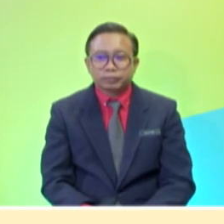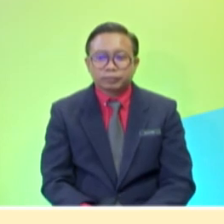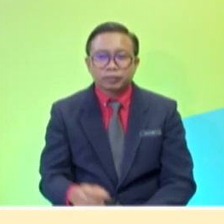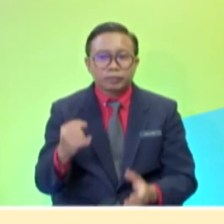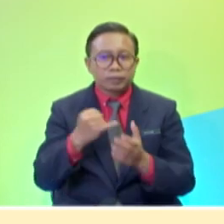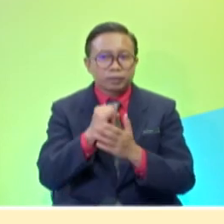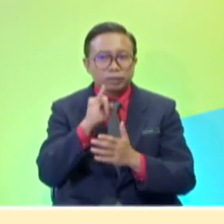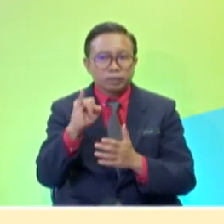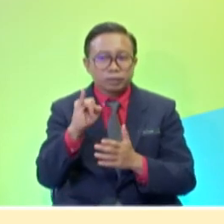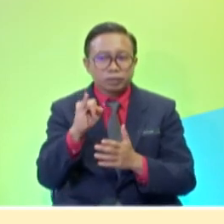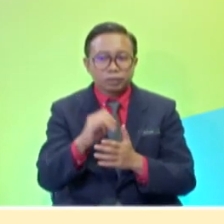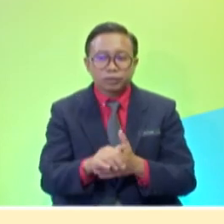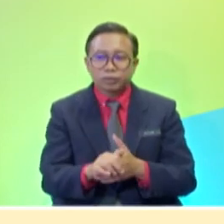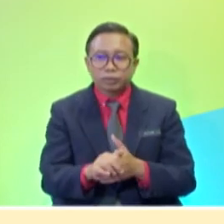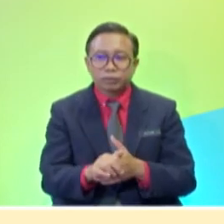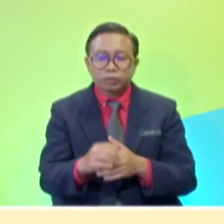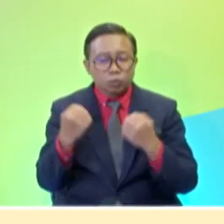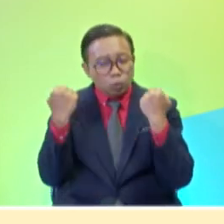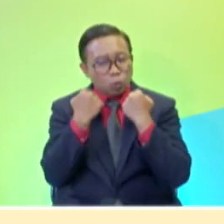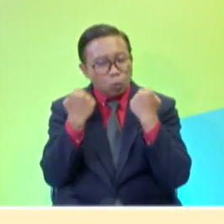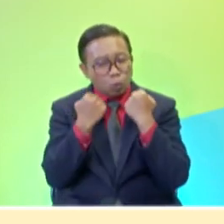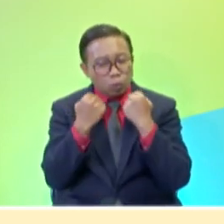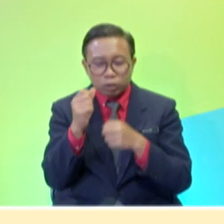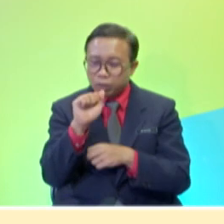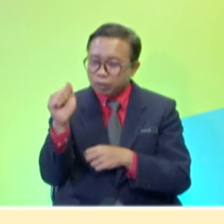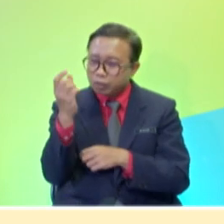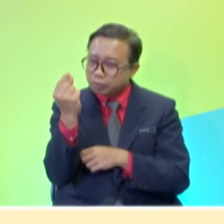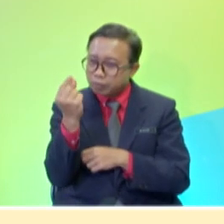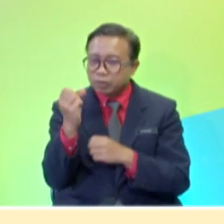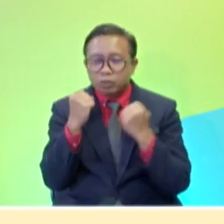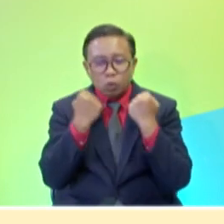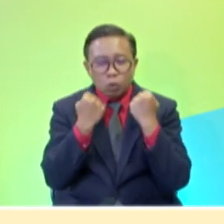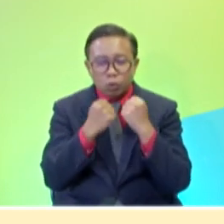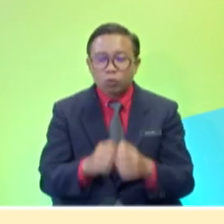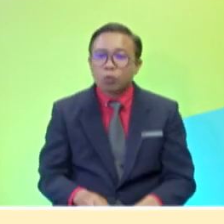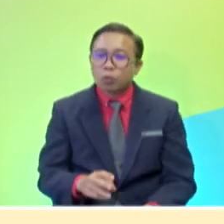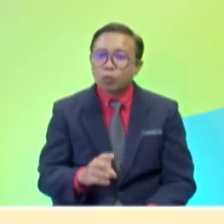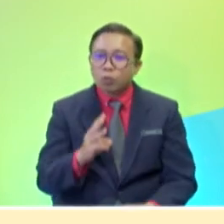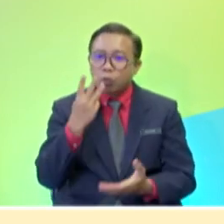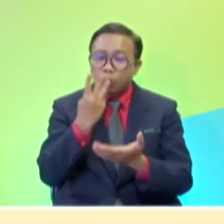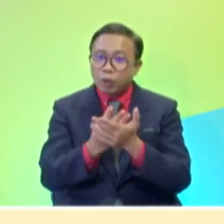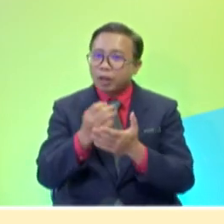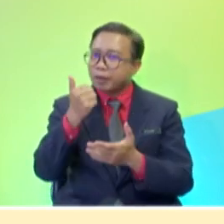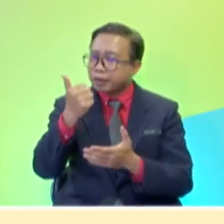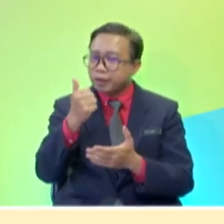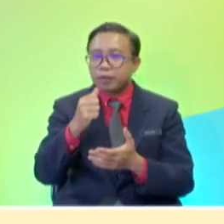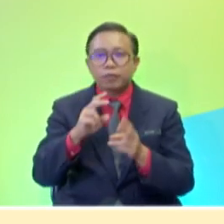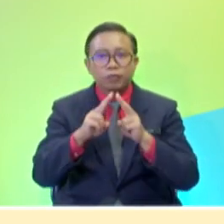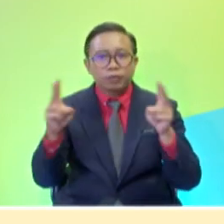is a bit cold today. It is a bit cold today. Well done. You got that very